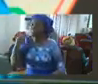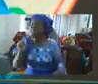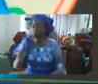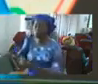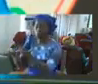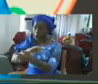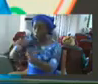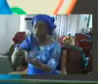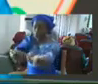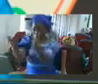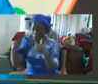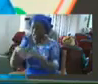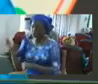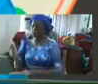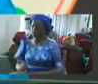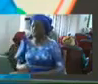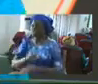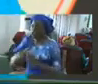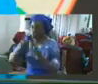by thousands.